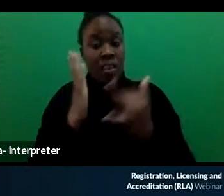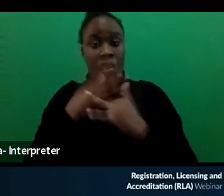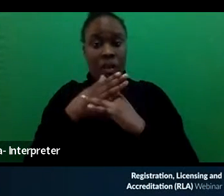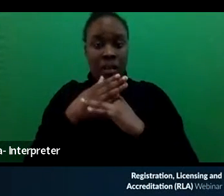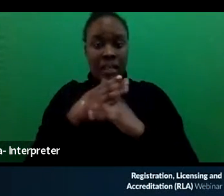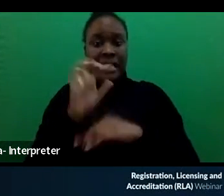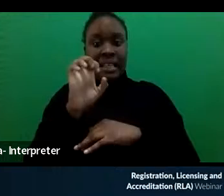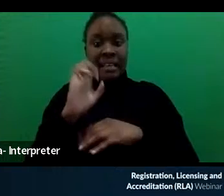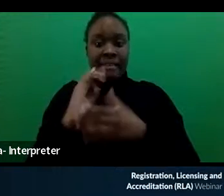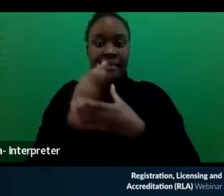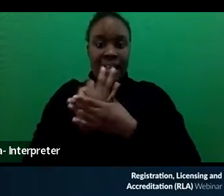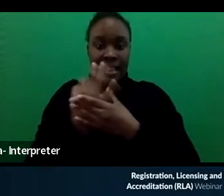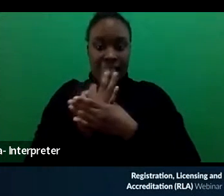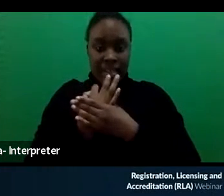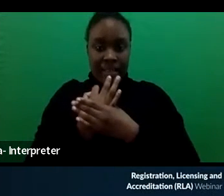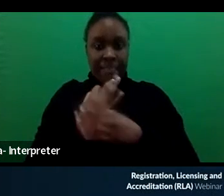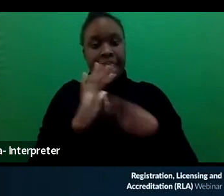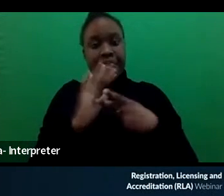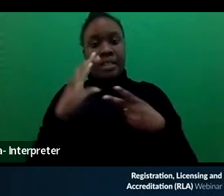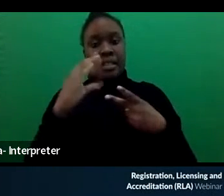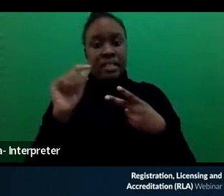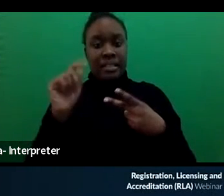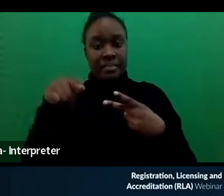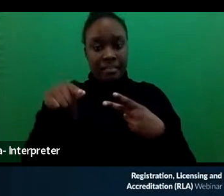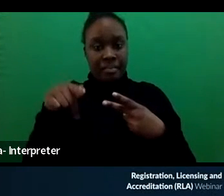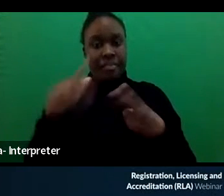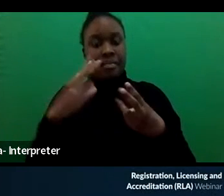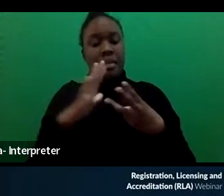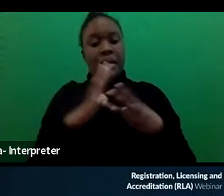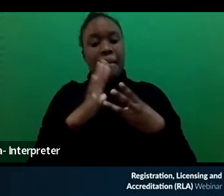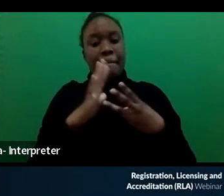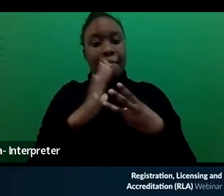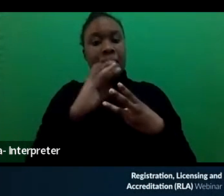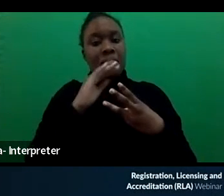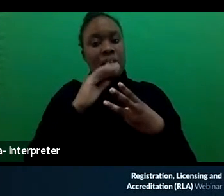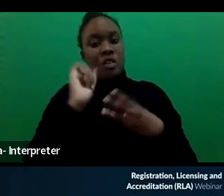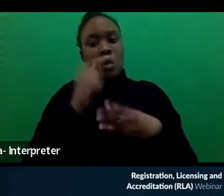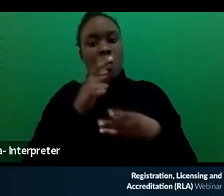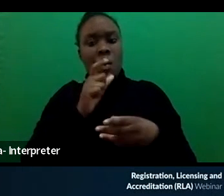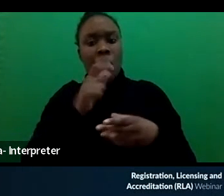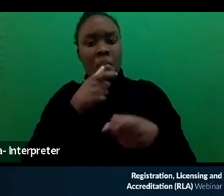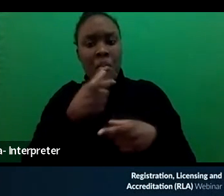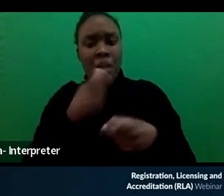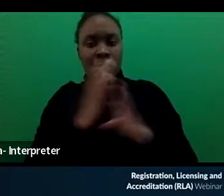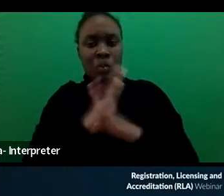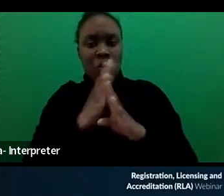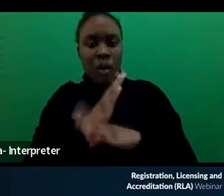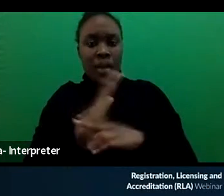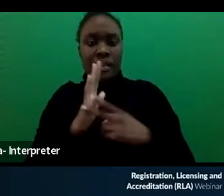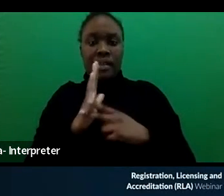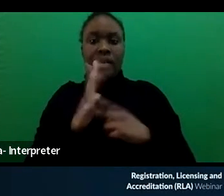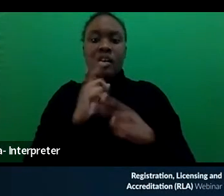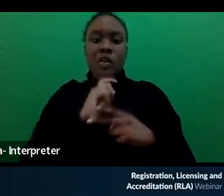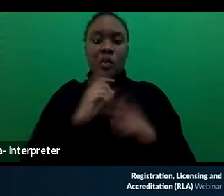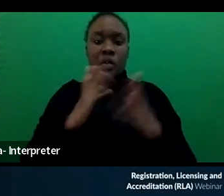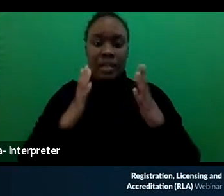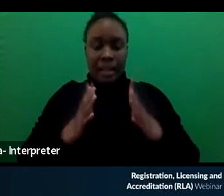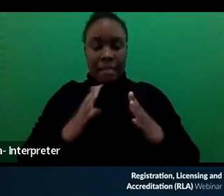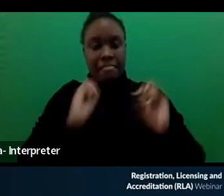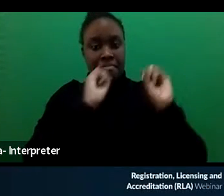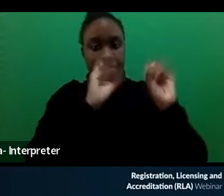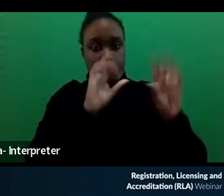e-filing. You log into CTP. You put your login details. Under application, when you get to